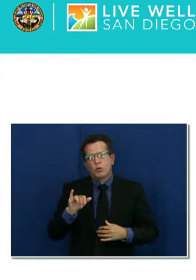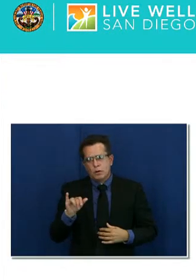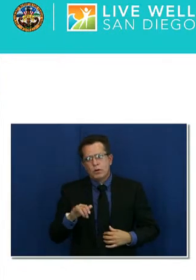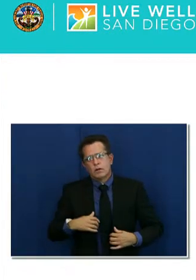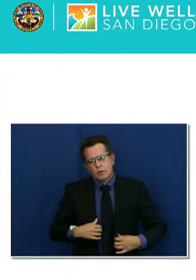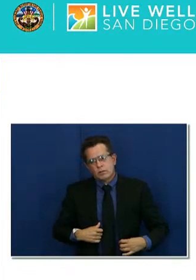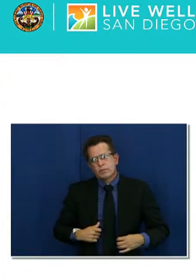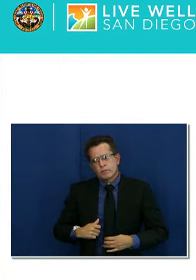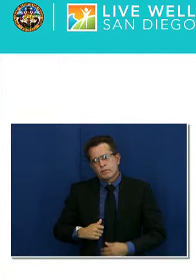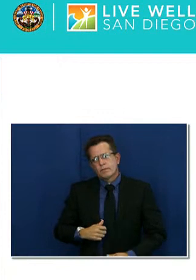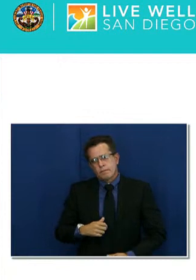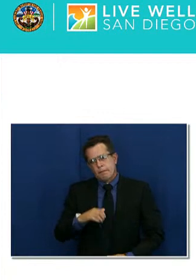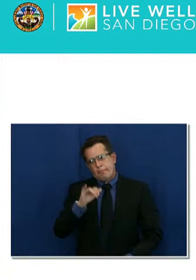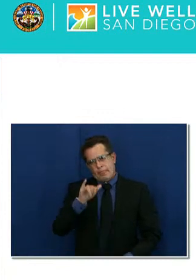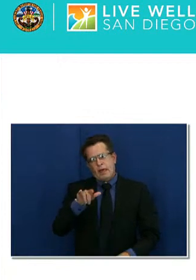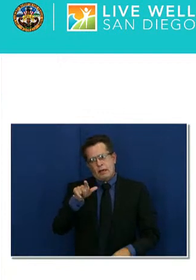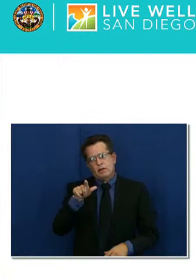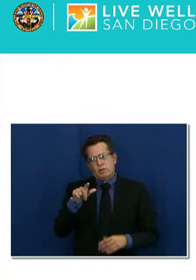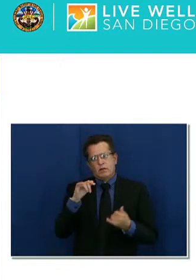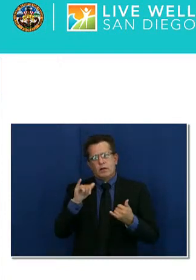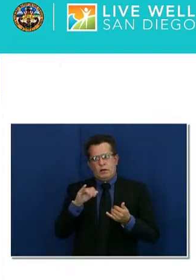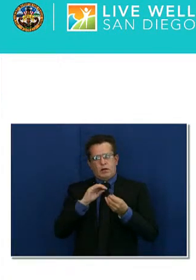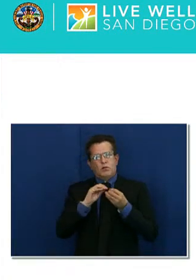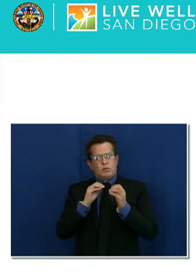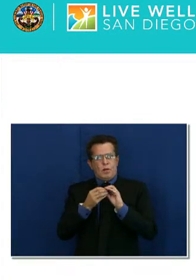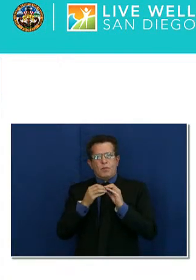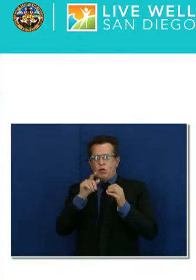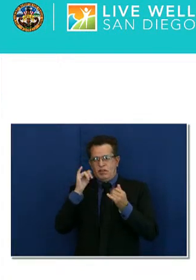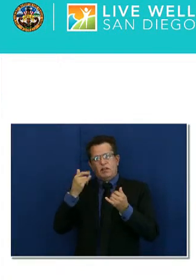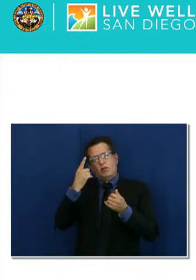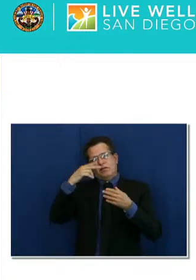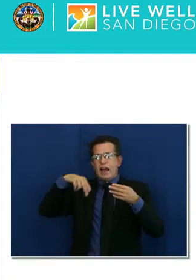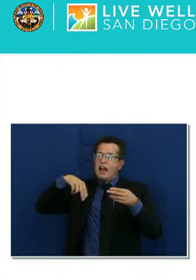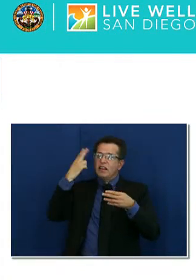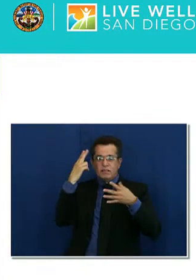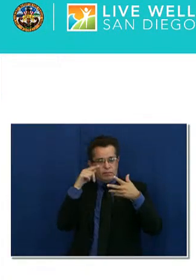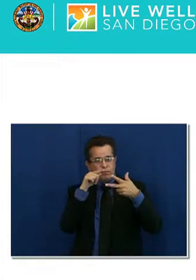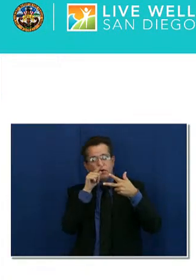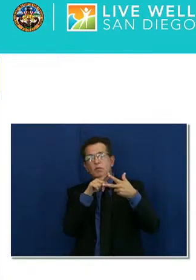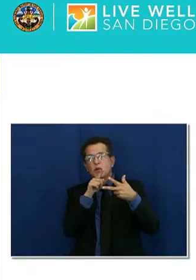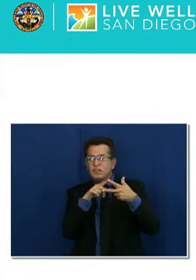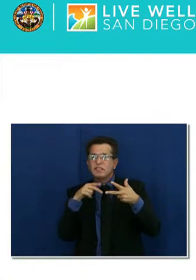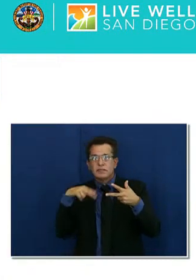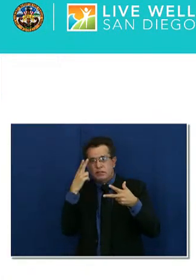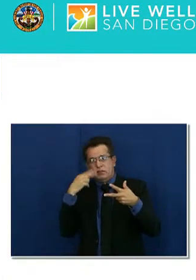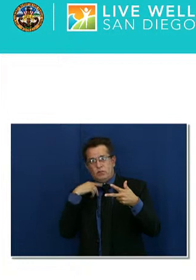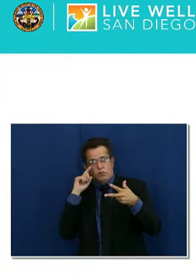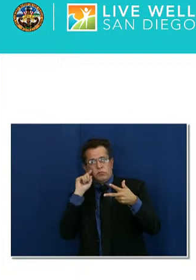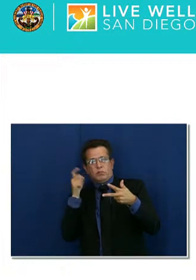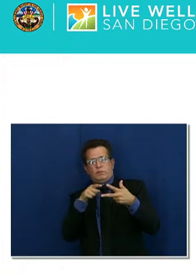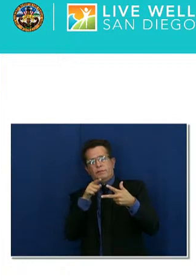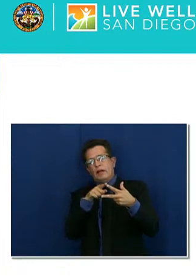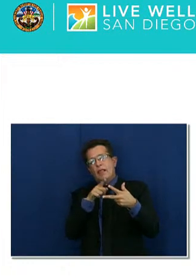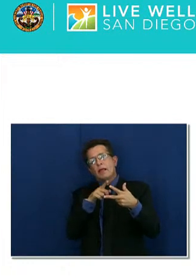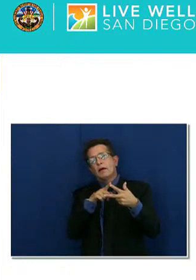this is the only metric that has exceeded the threshold that we have identified,